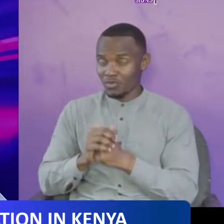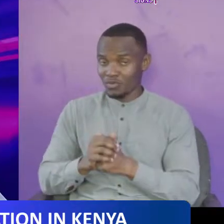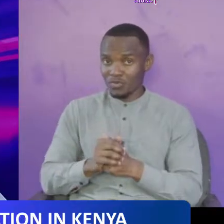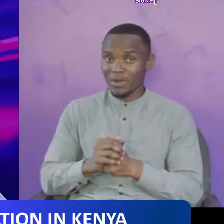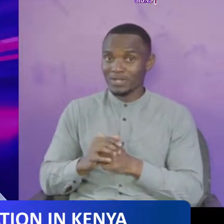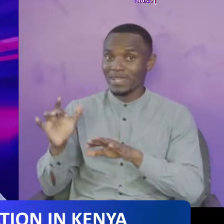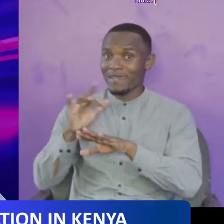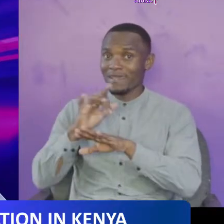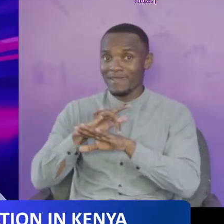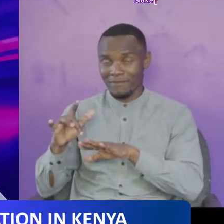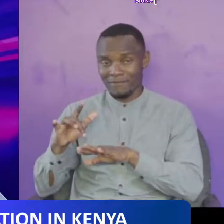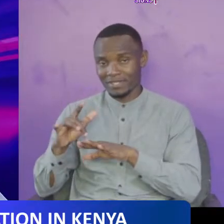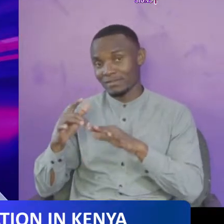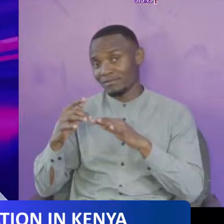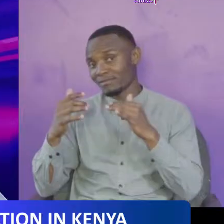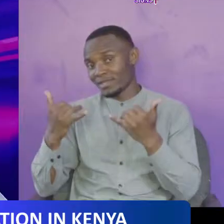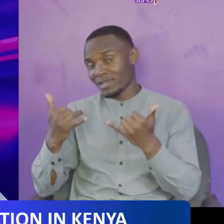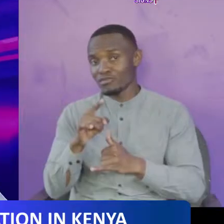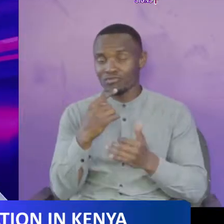now the cons.